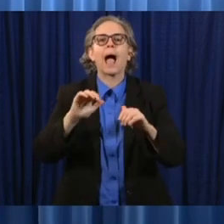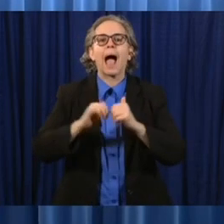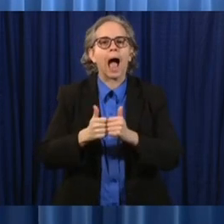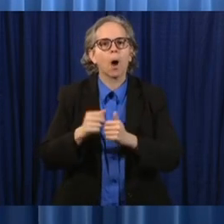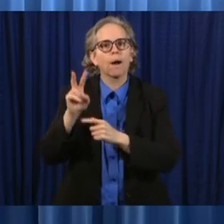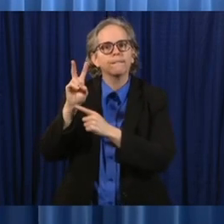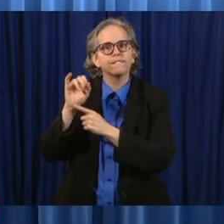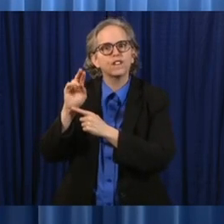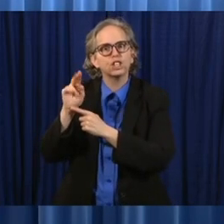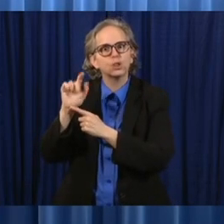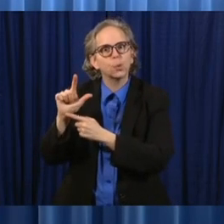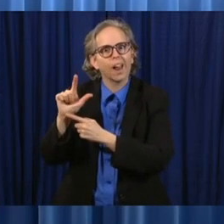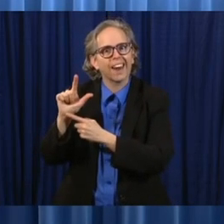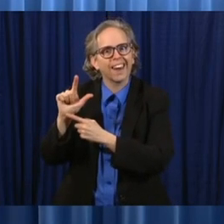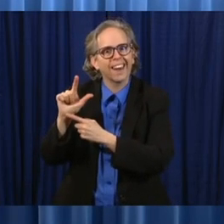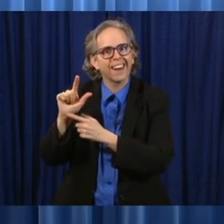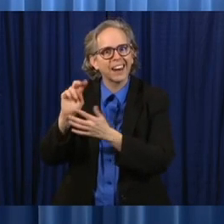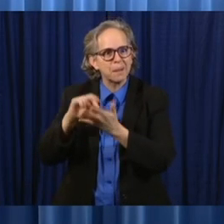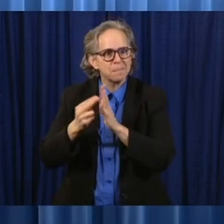and activities at